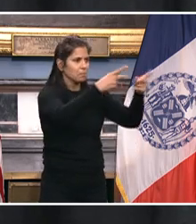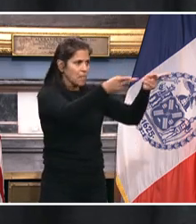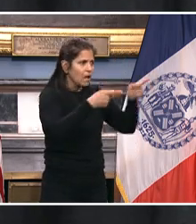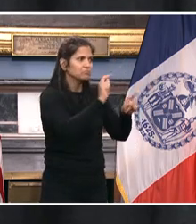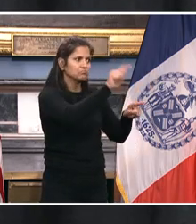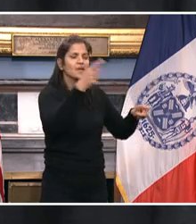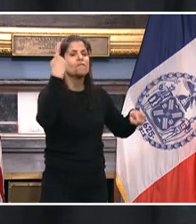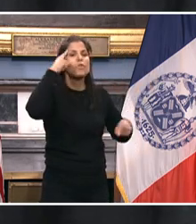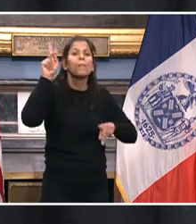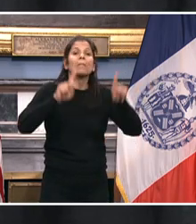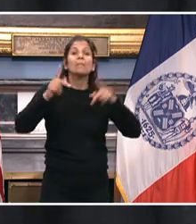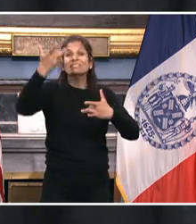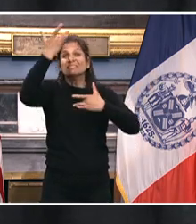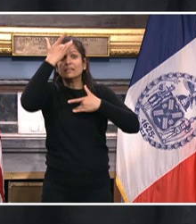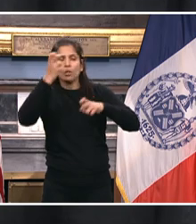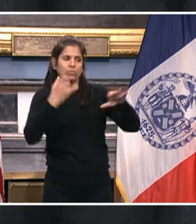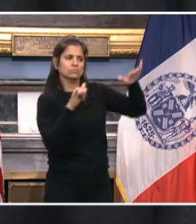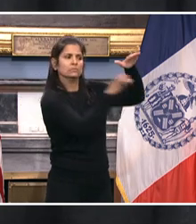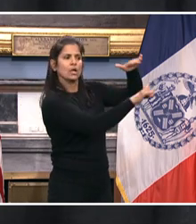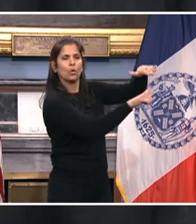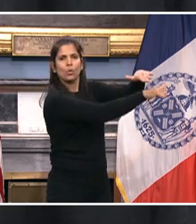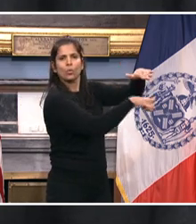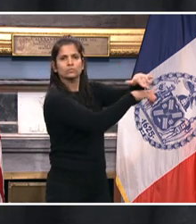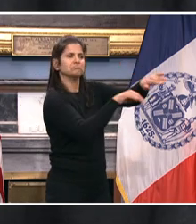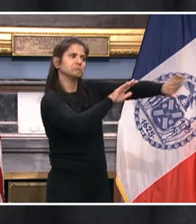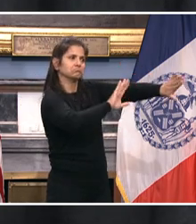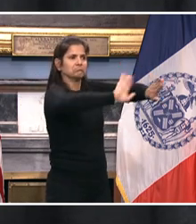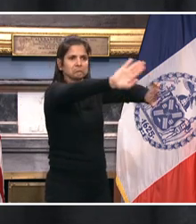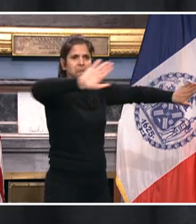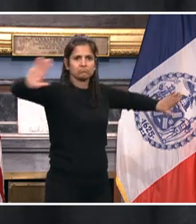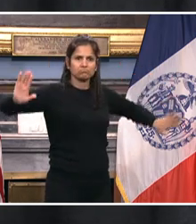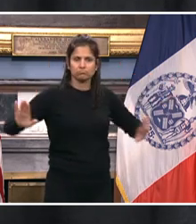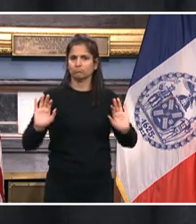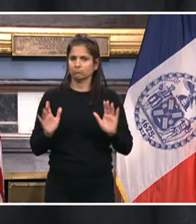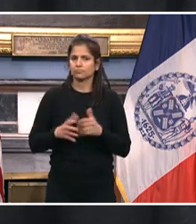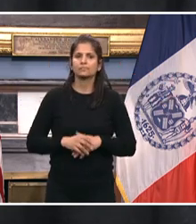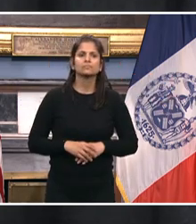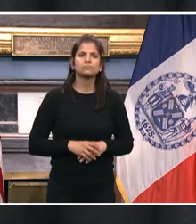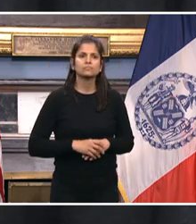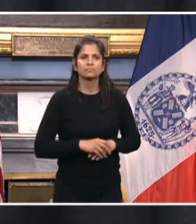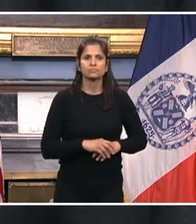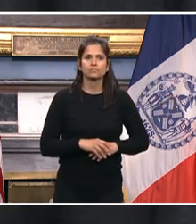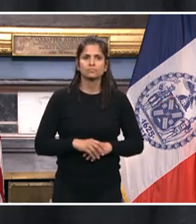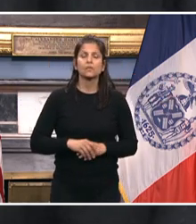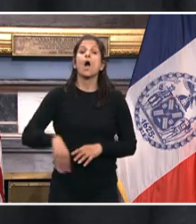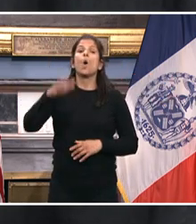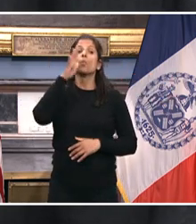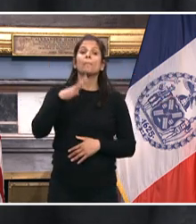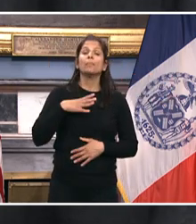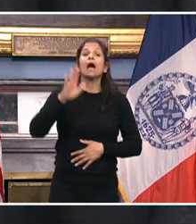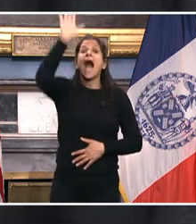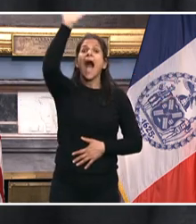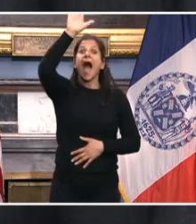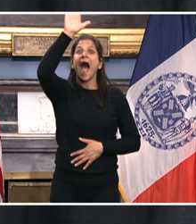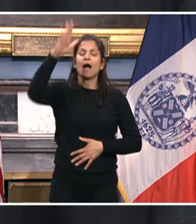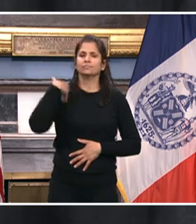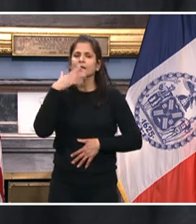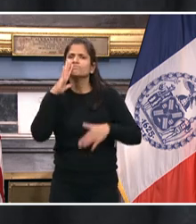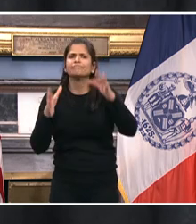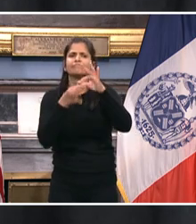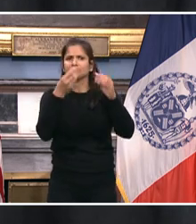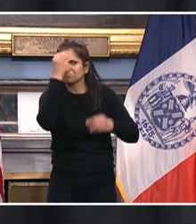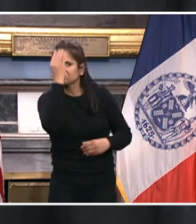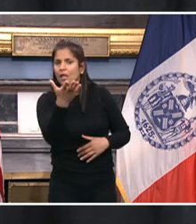about 2,000 people in hotels in isolation in the categories that the mayor mentioned, and we still have capacity to use that